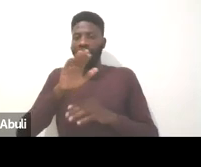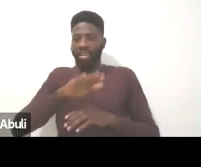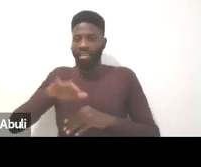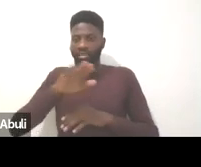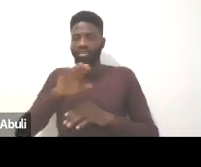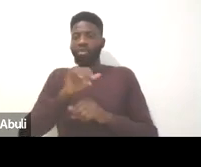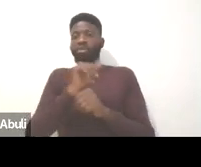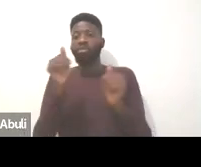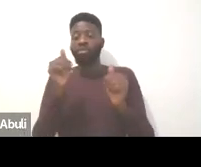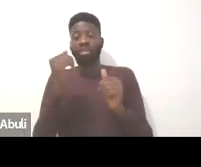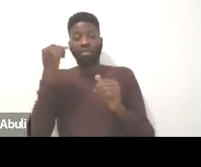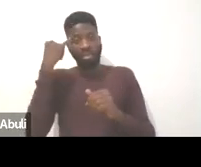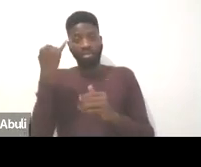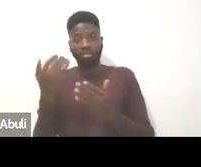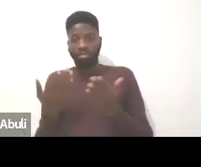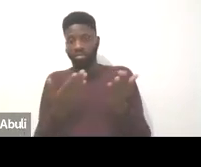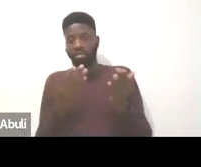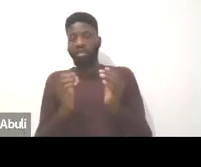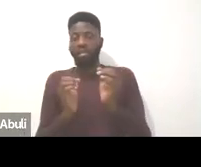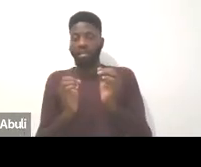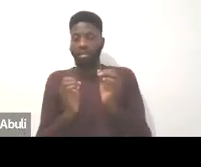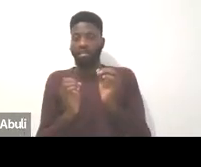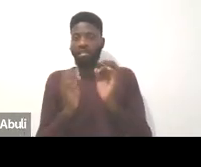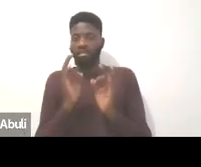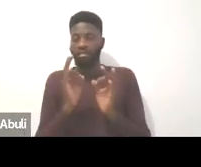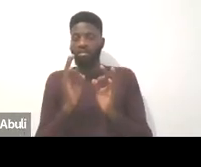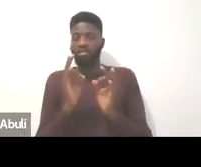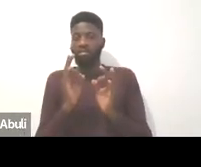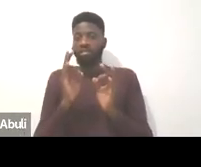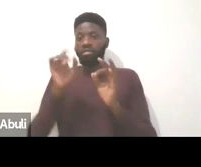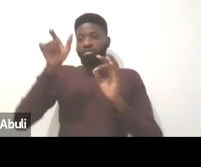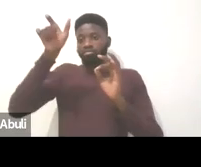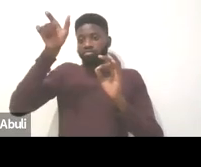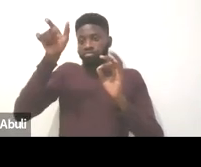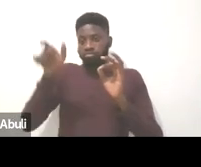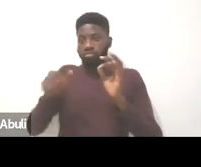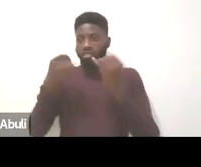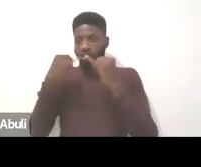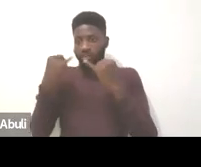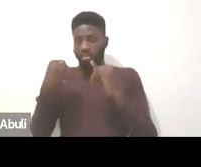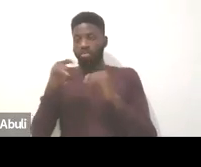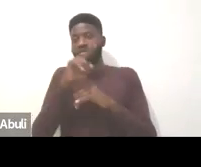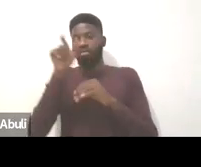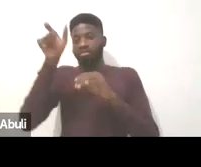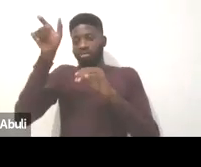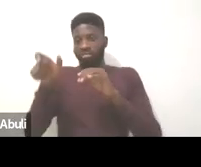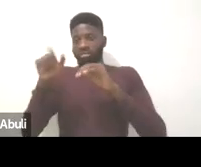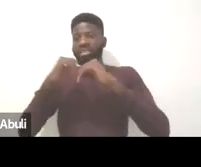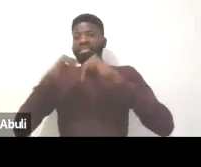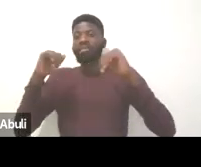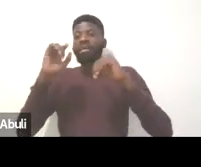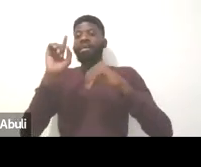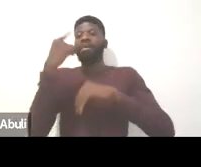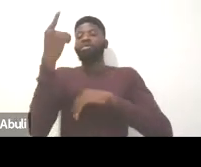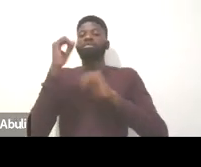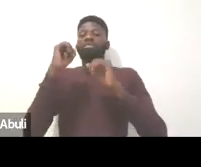can imagine if the sidebar information was presented, it could be a